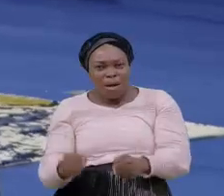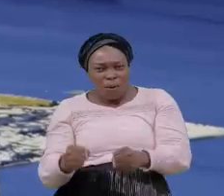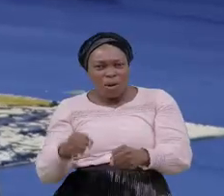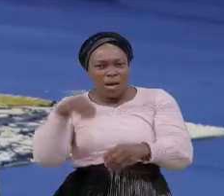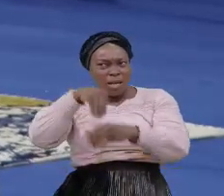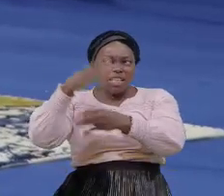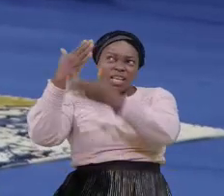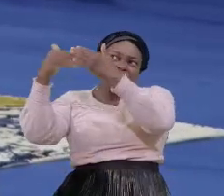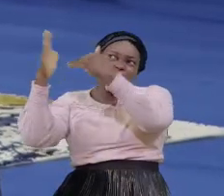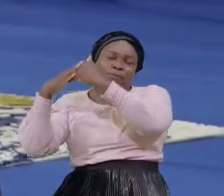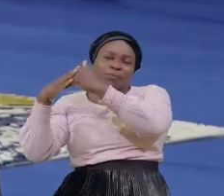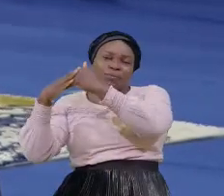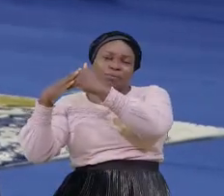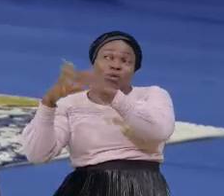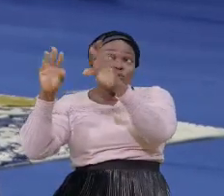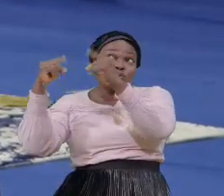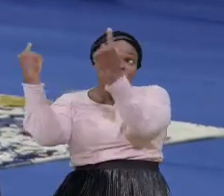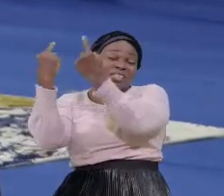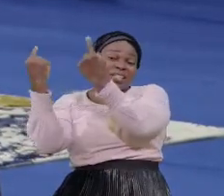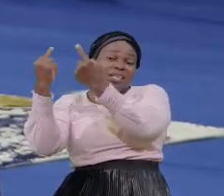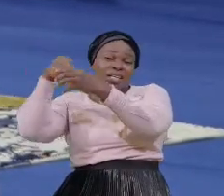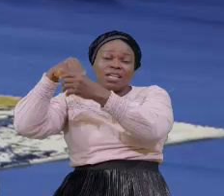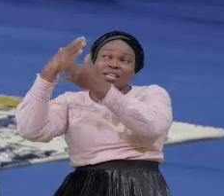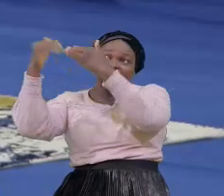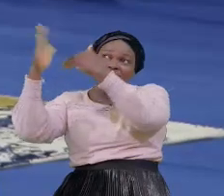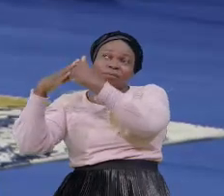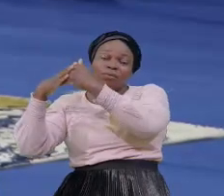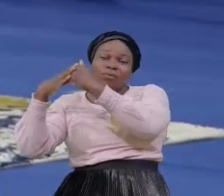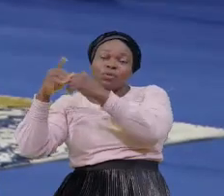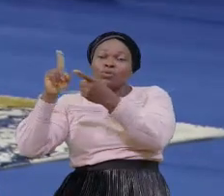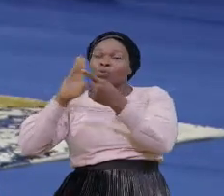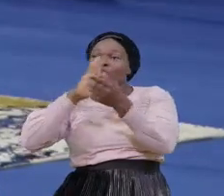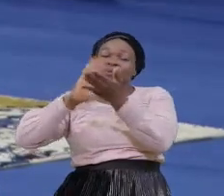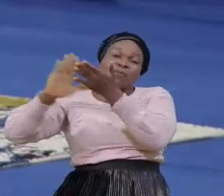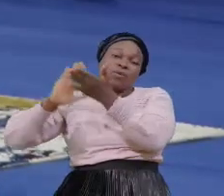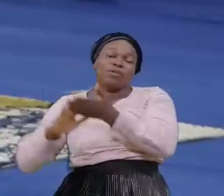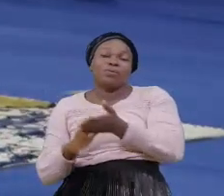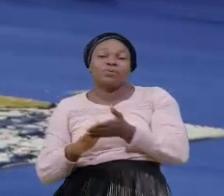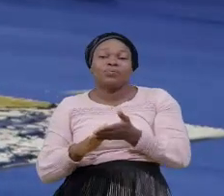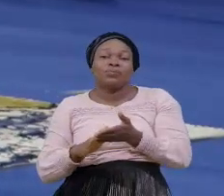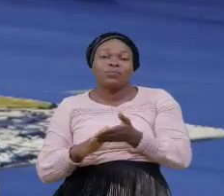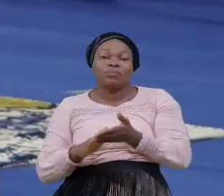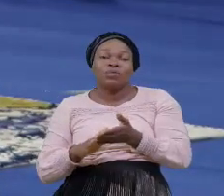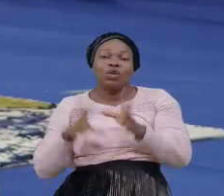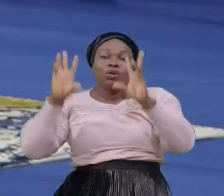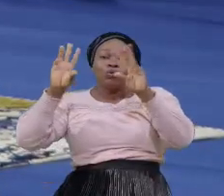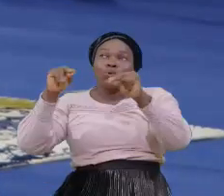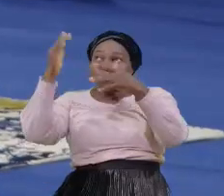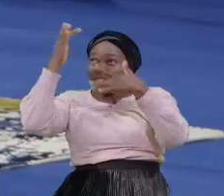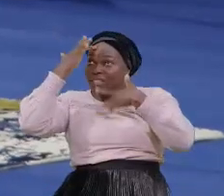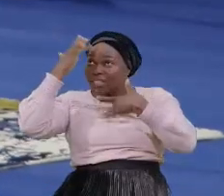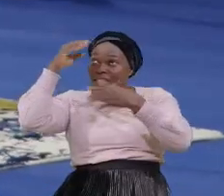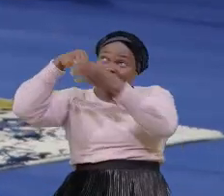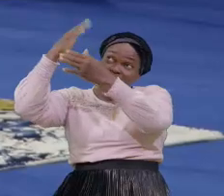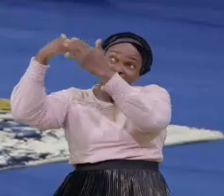no sin in heaven to be forgiven. There is no sickness in heaven to